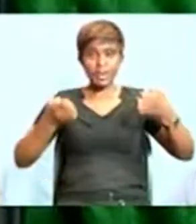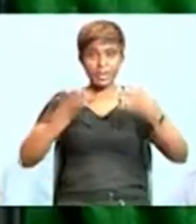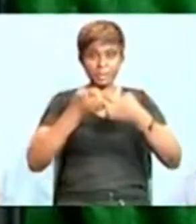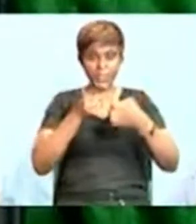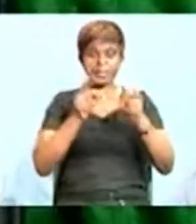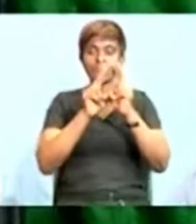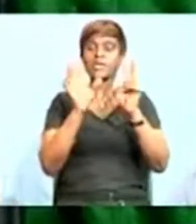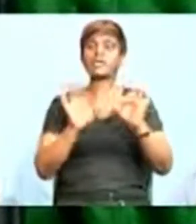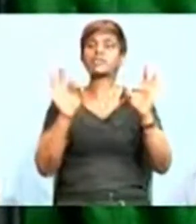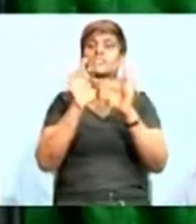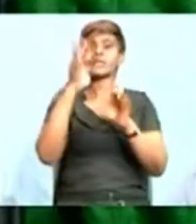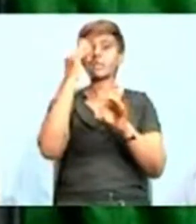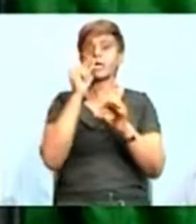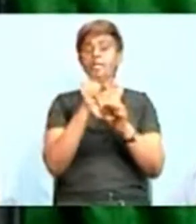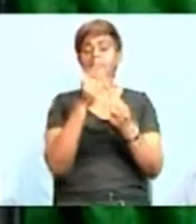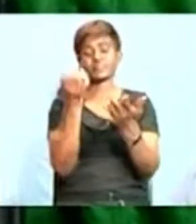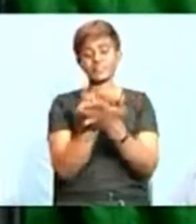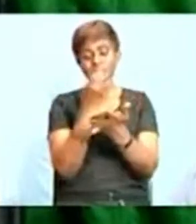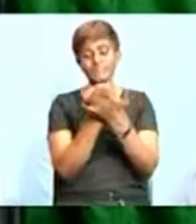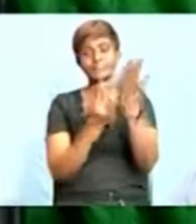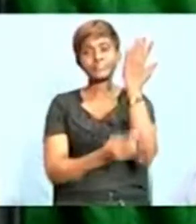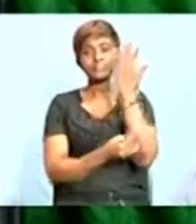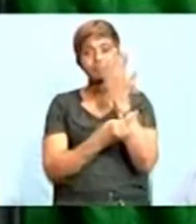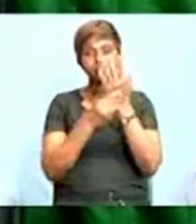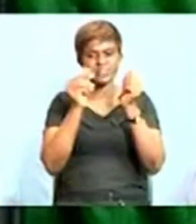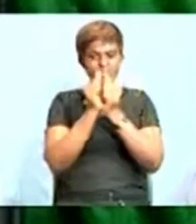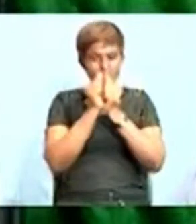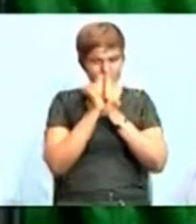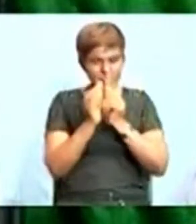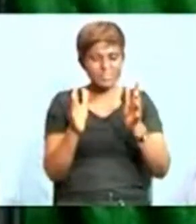is key to economic development because without